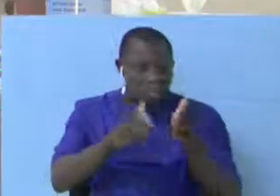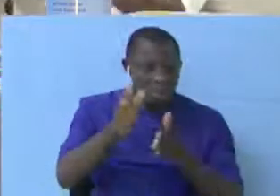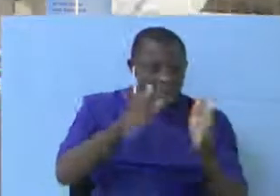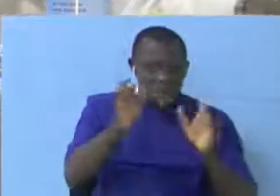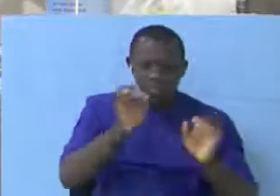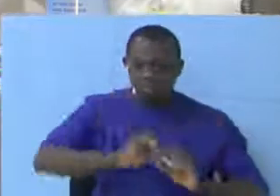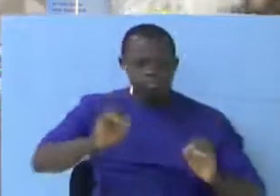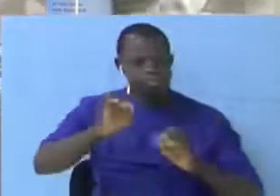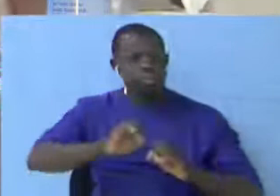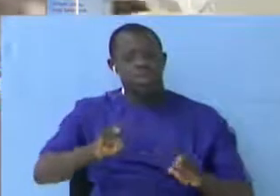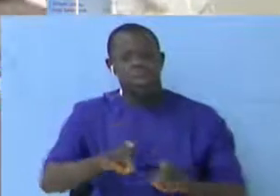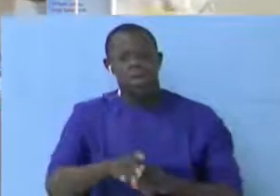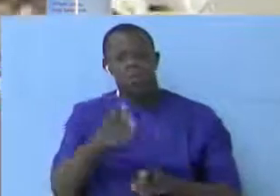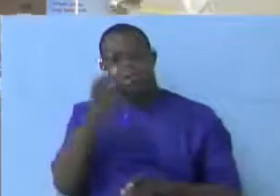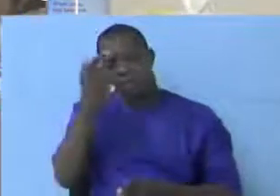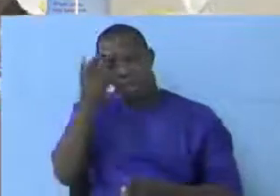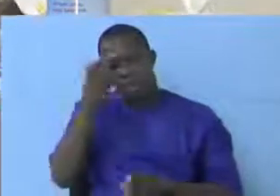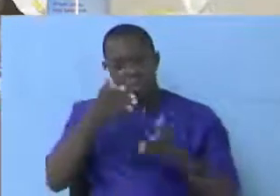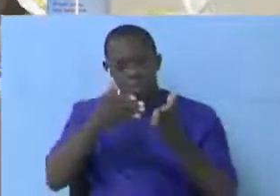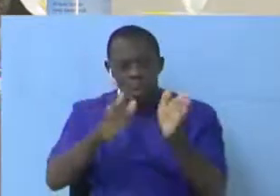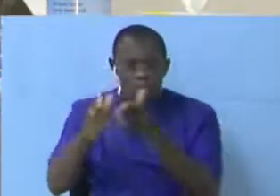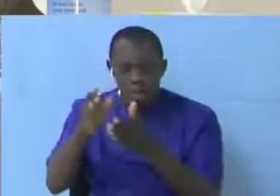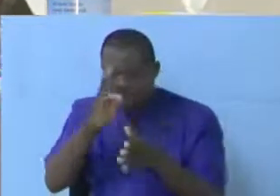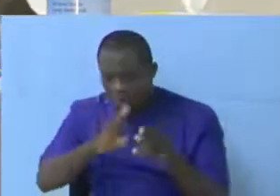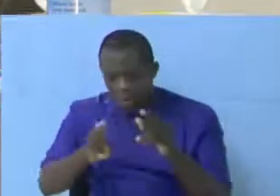And the matter was brought to our office. And I